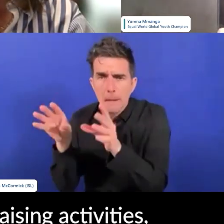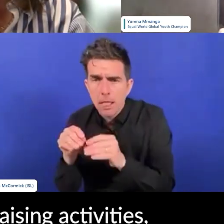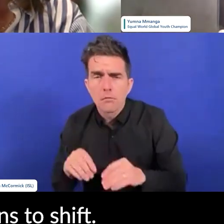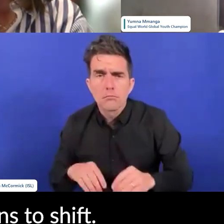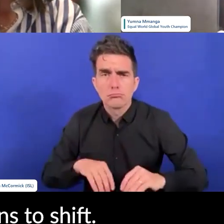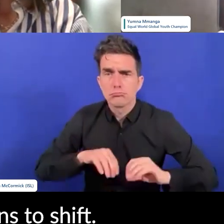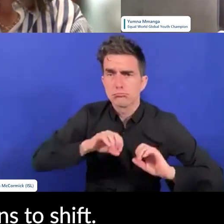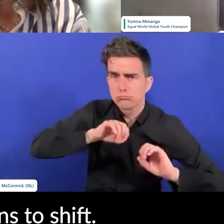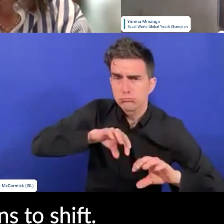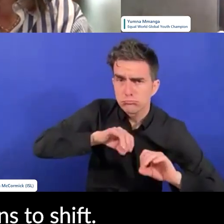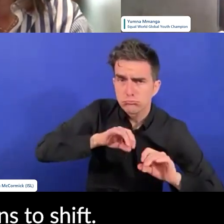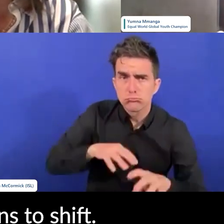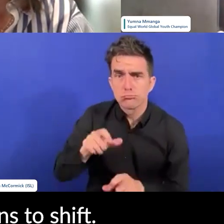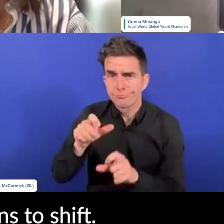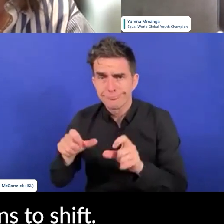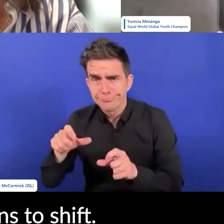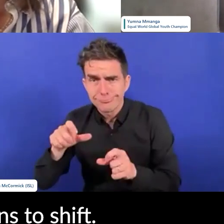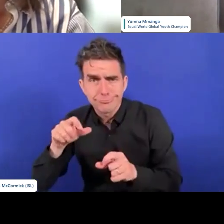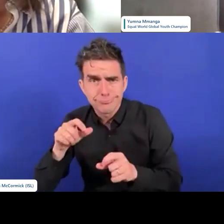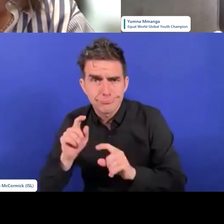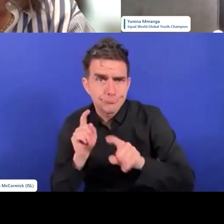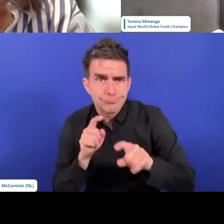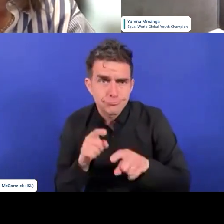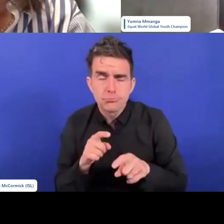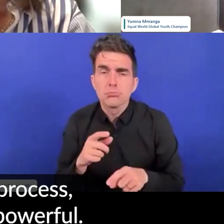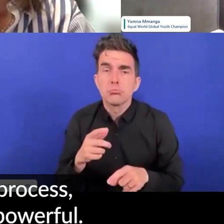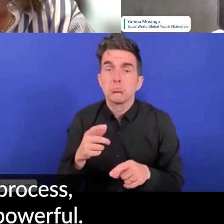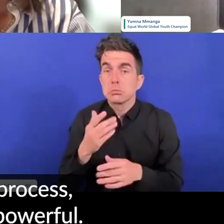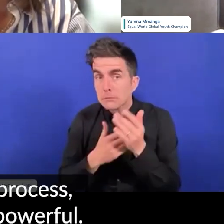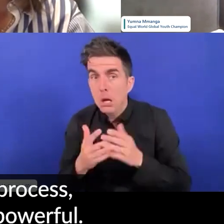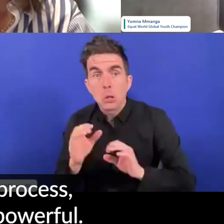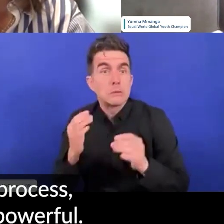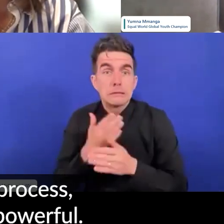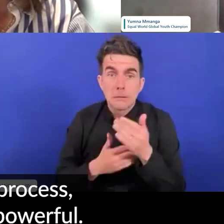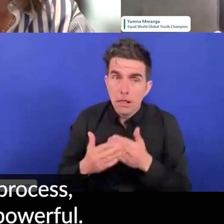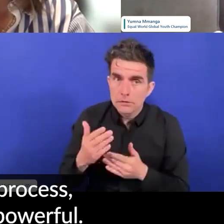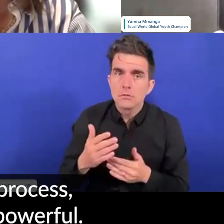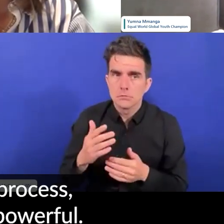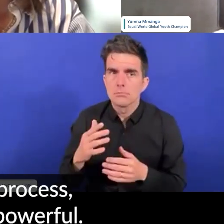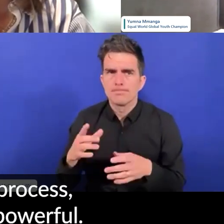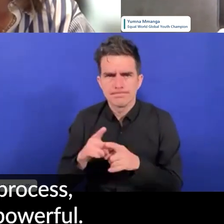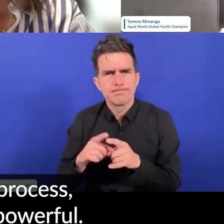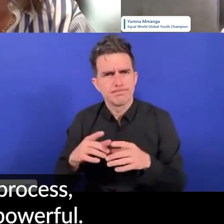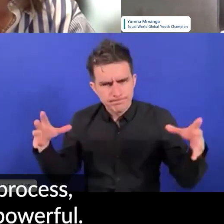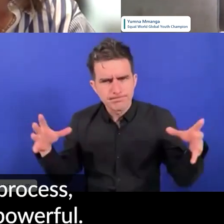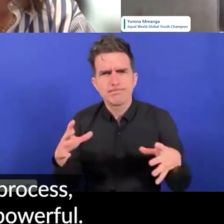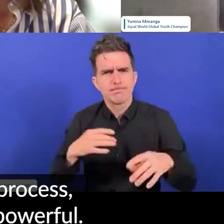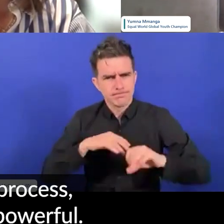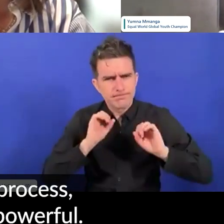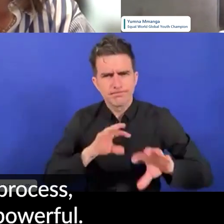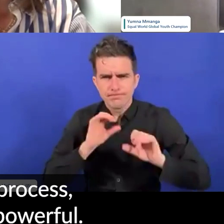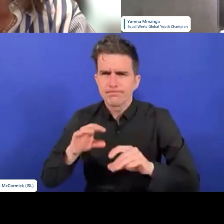activities, attitudes begins to shift. It is a slow process, yes, but